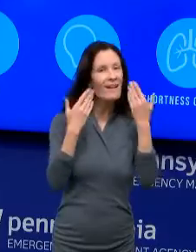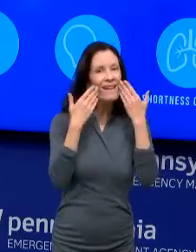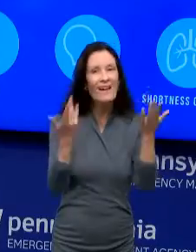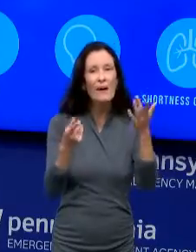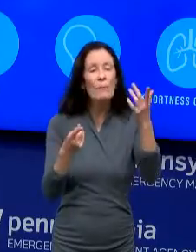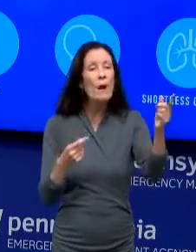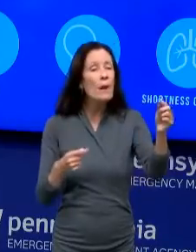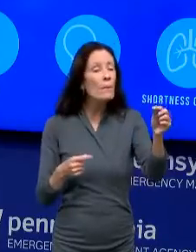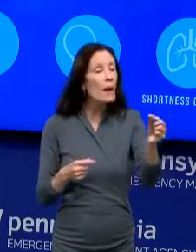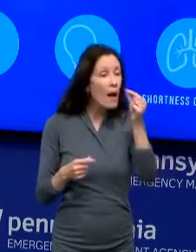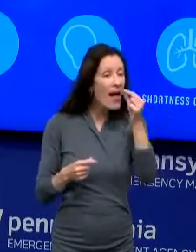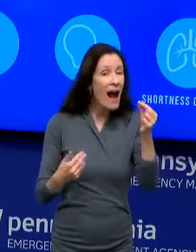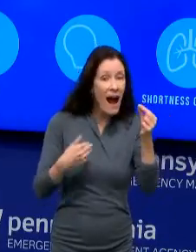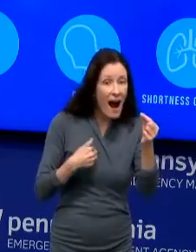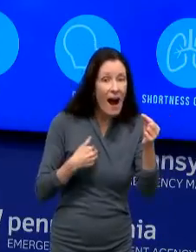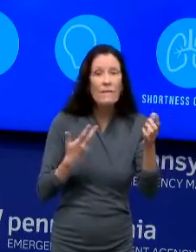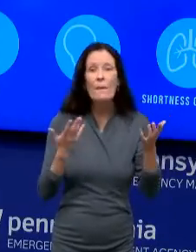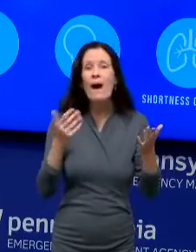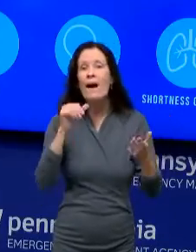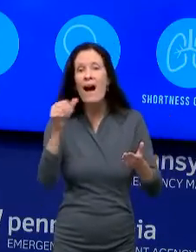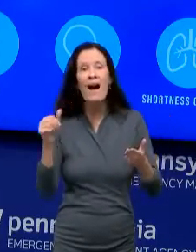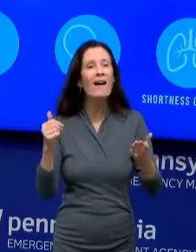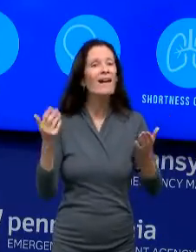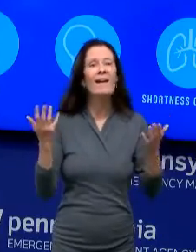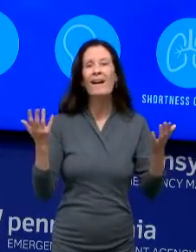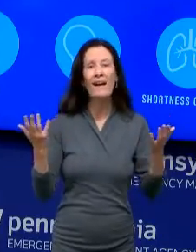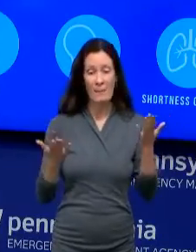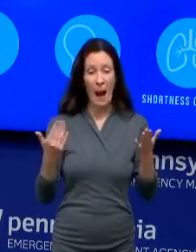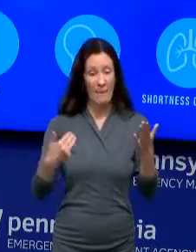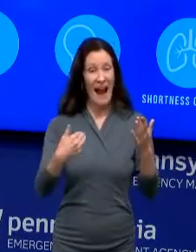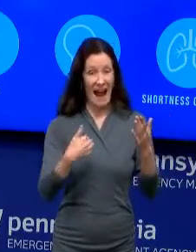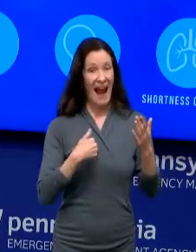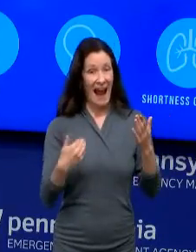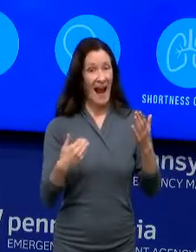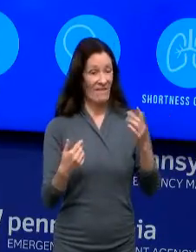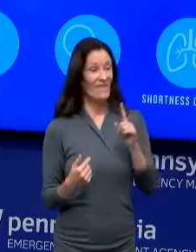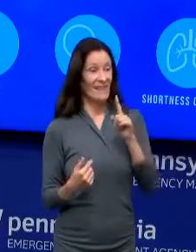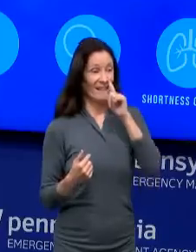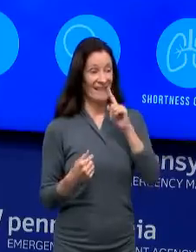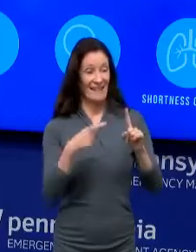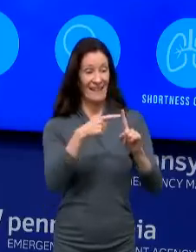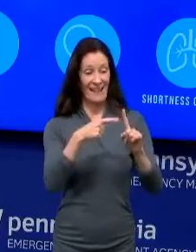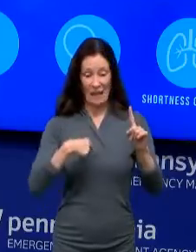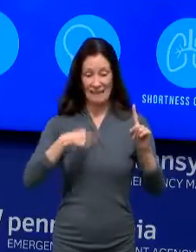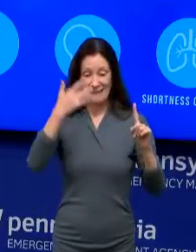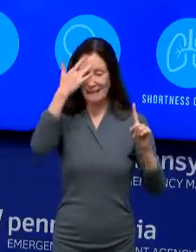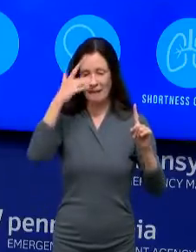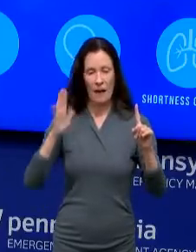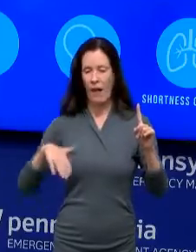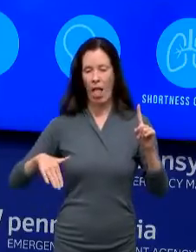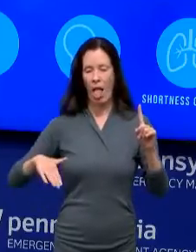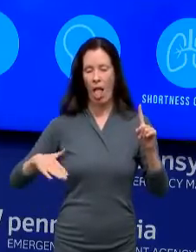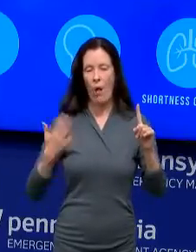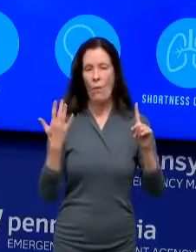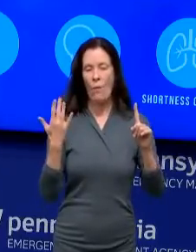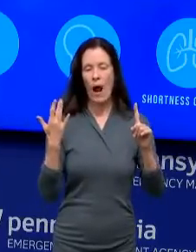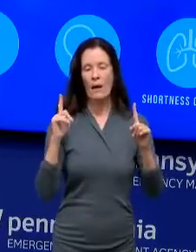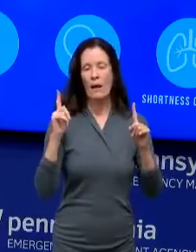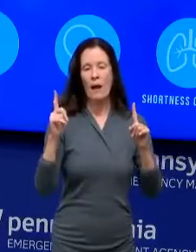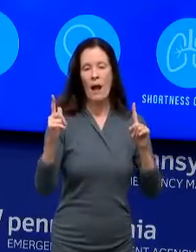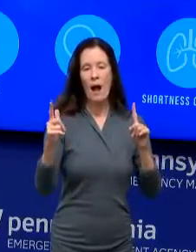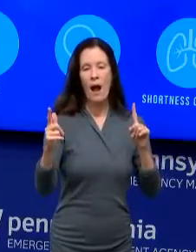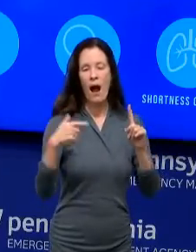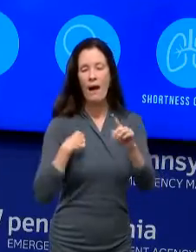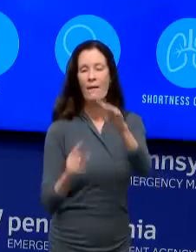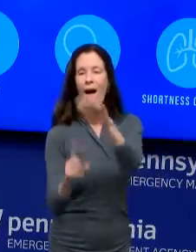even though they don't have any active virus. So we don't know really what the implications of those studies are. They need to be analyzed and